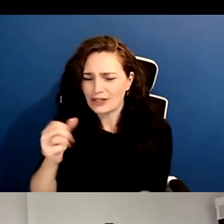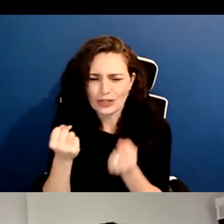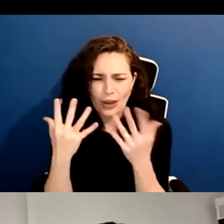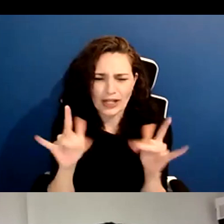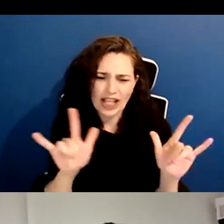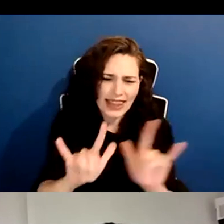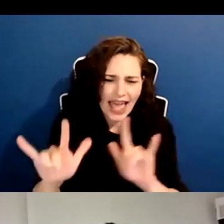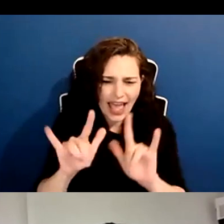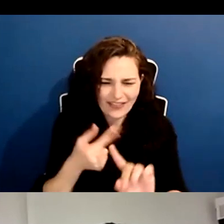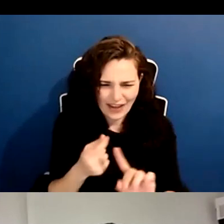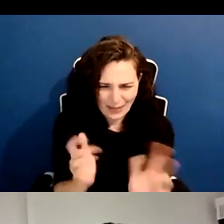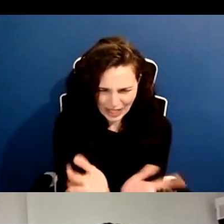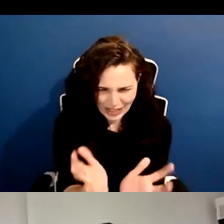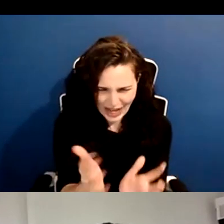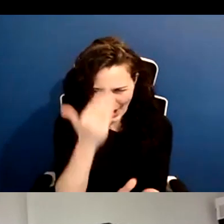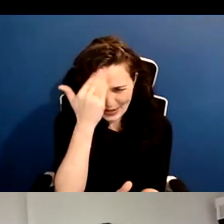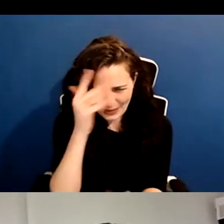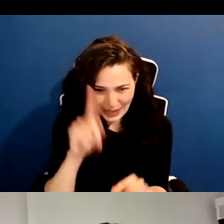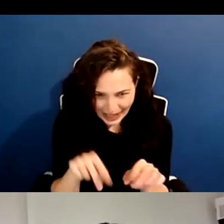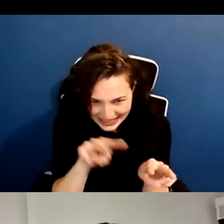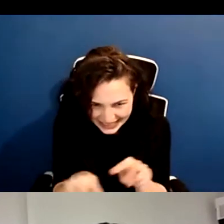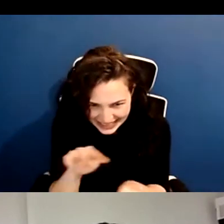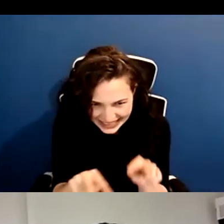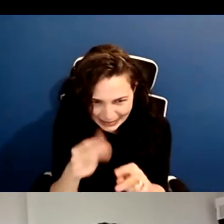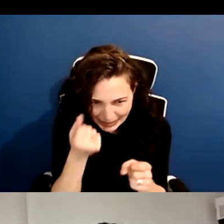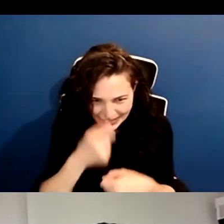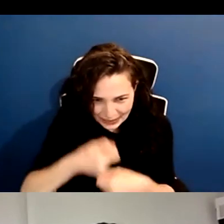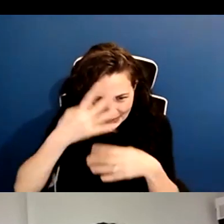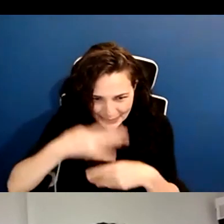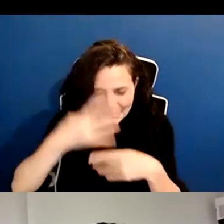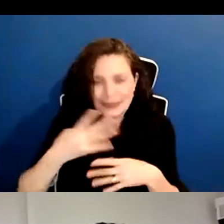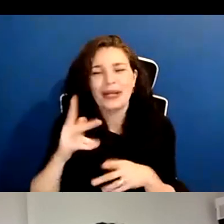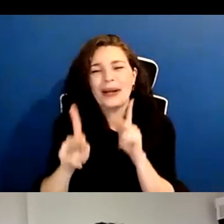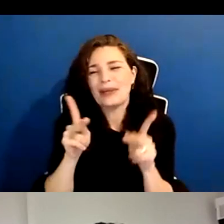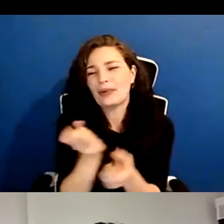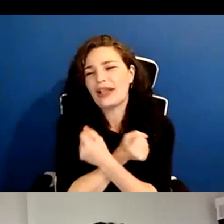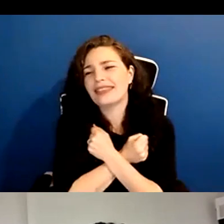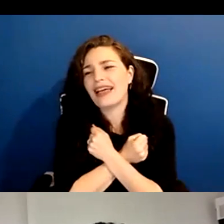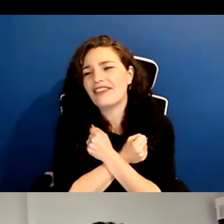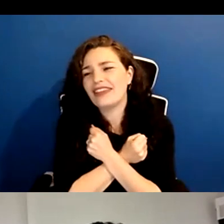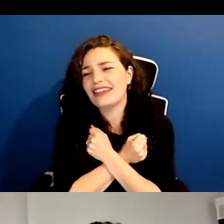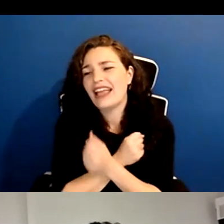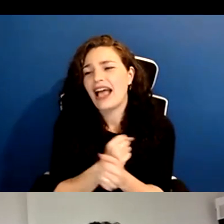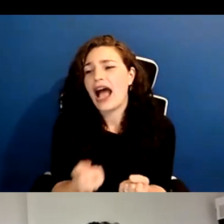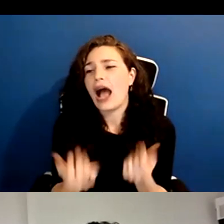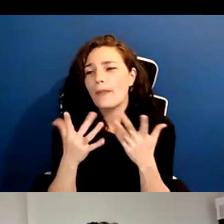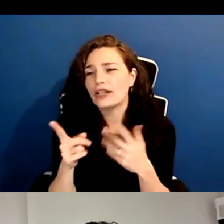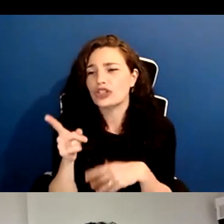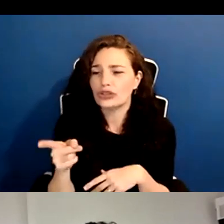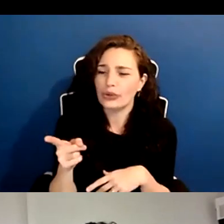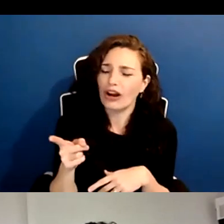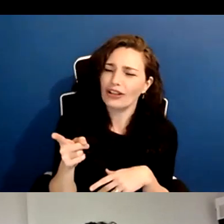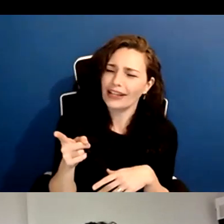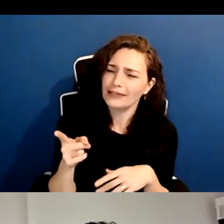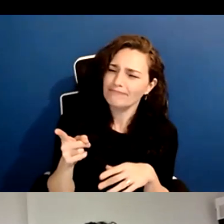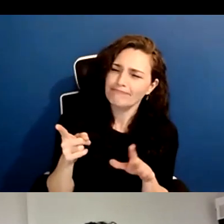able to look at it very closely, but folks are loving how vulnerable and transparent you're being. And so much